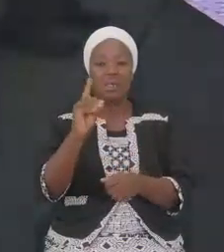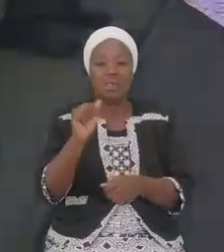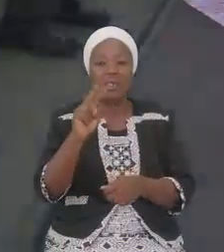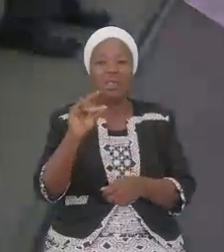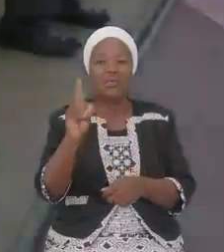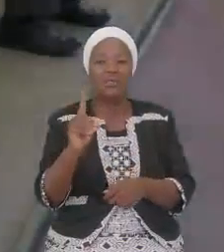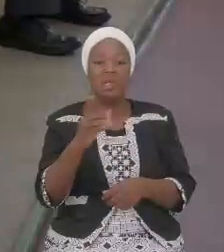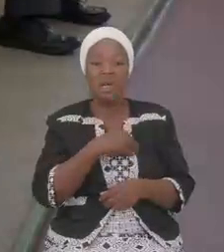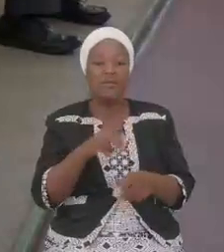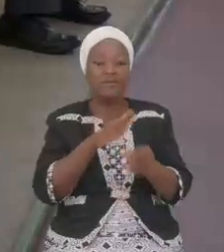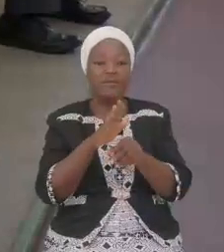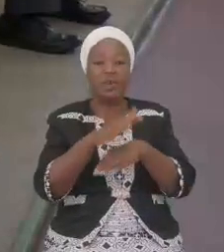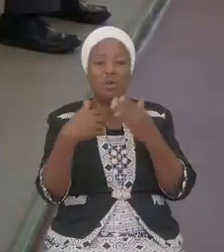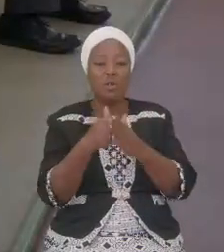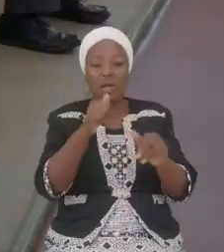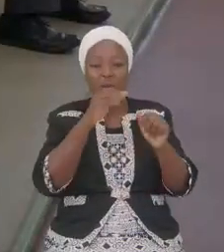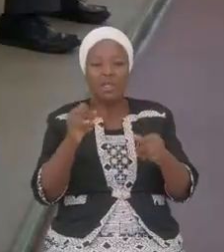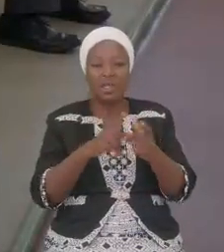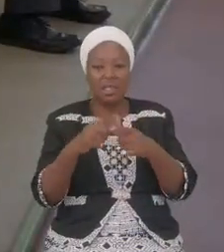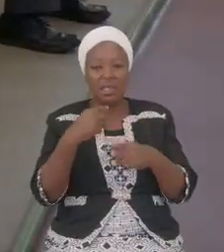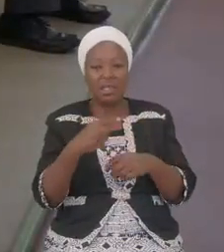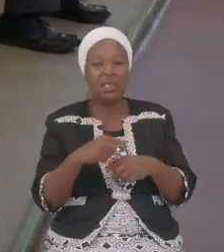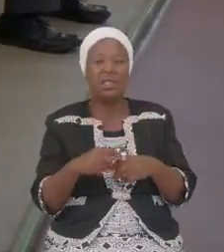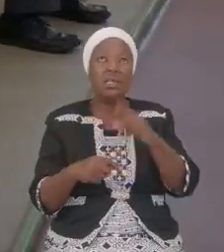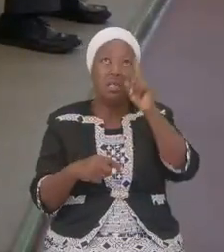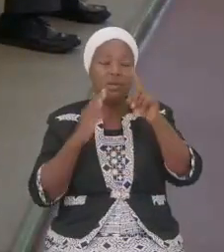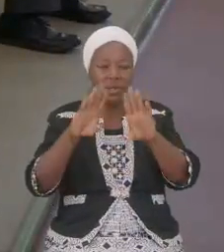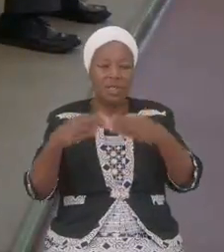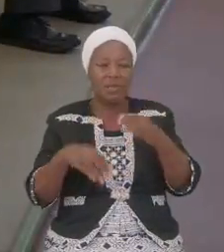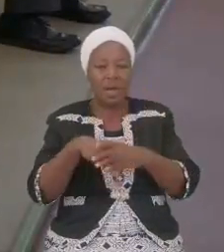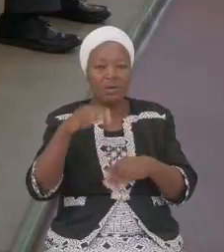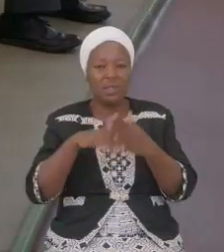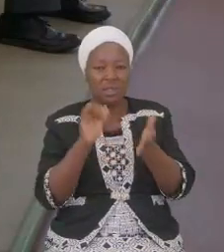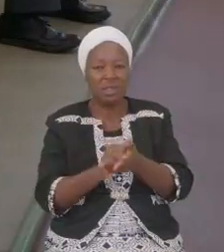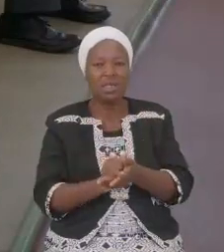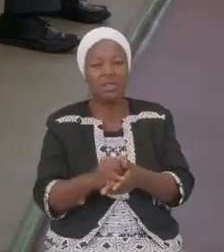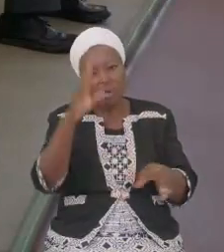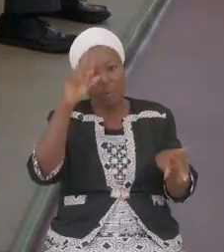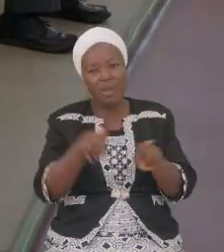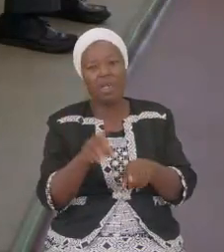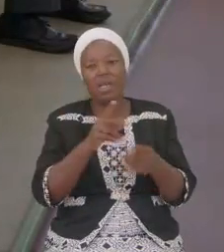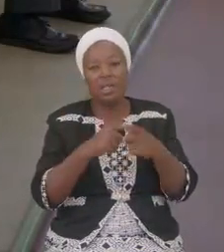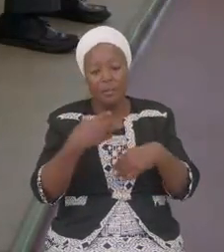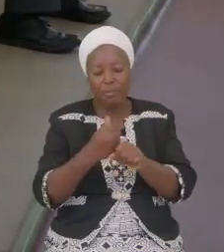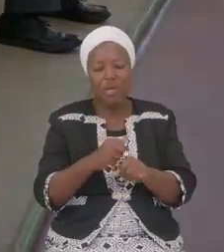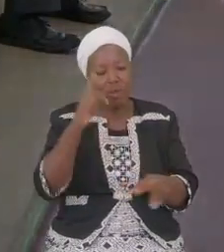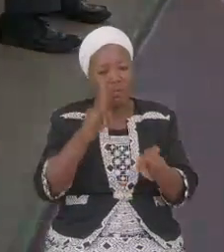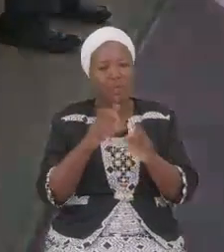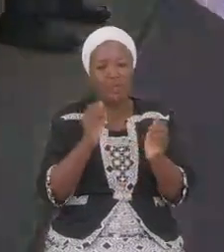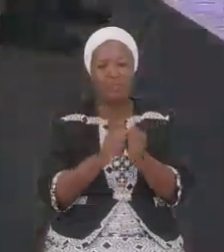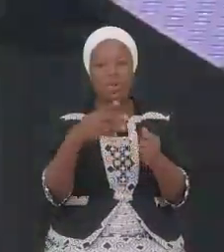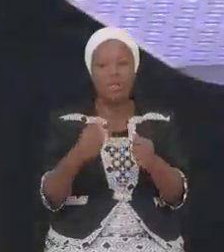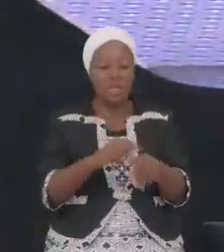all the blessings he said he'll give out in that covenant. He made covenant with the nation Israel. And